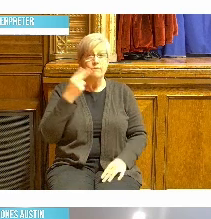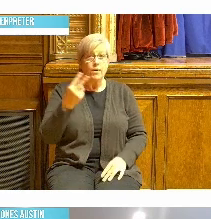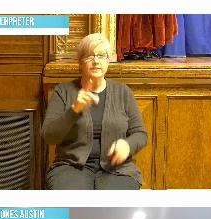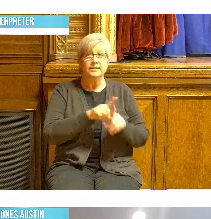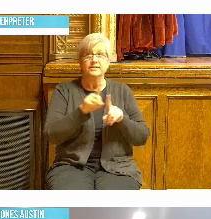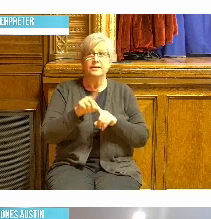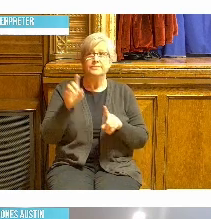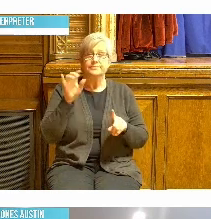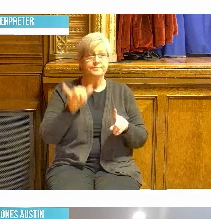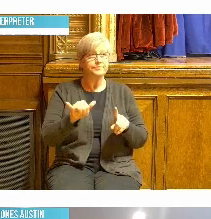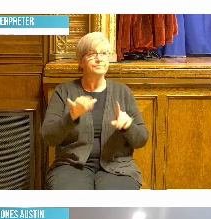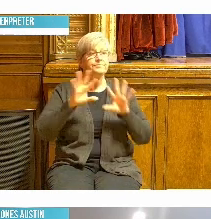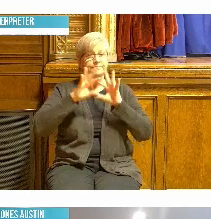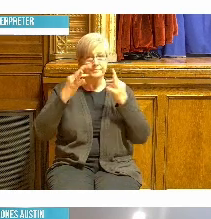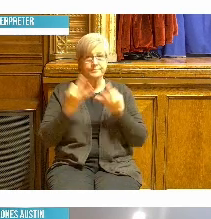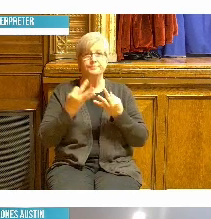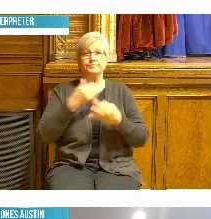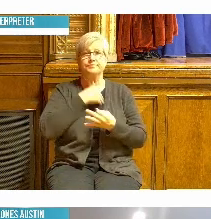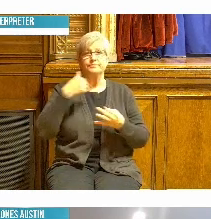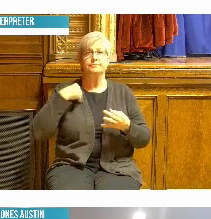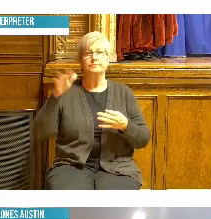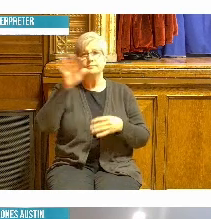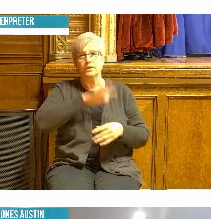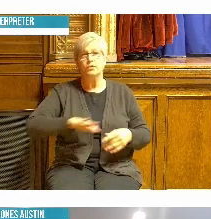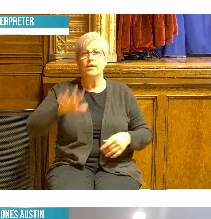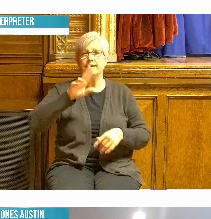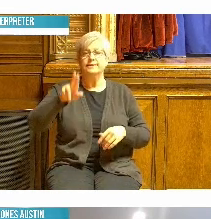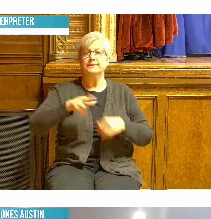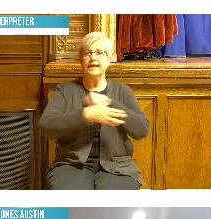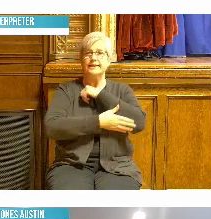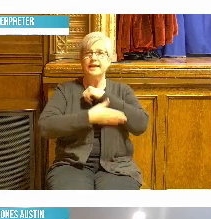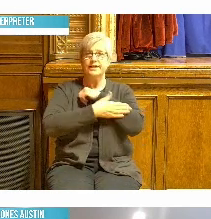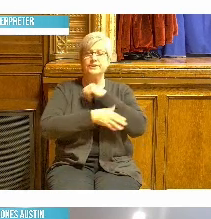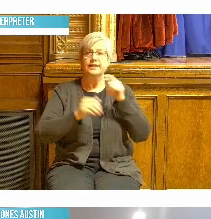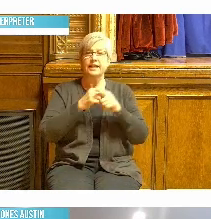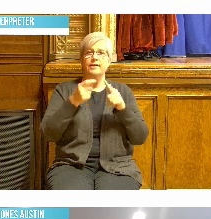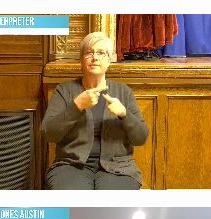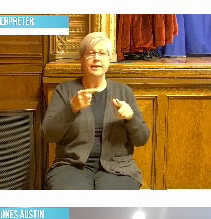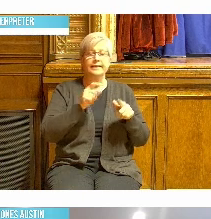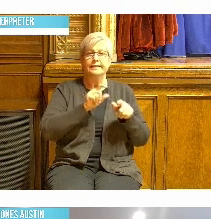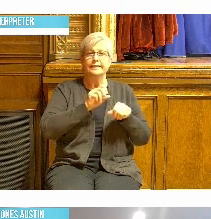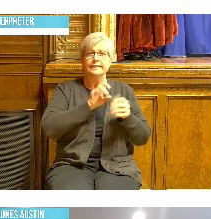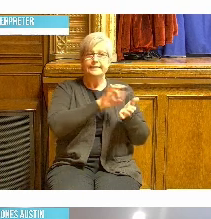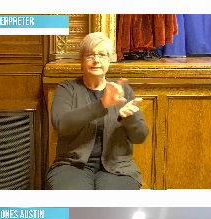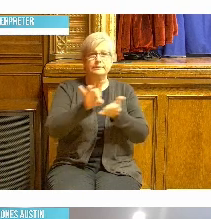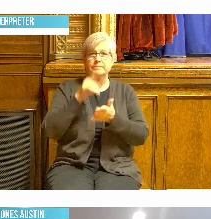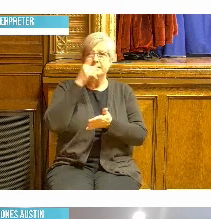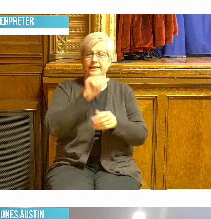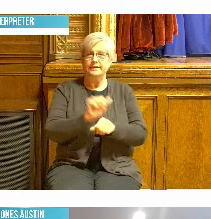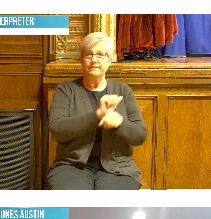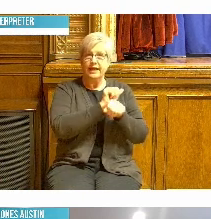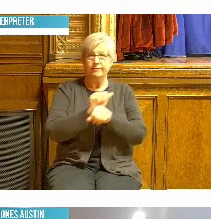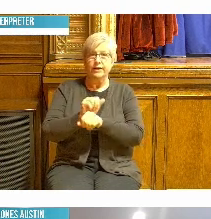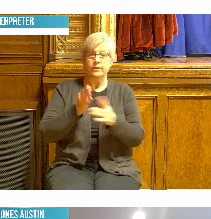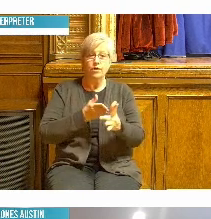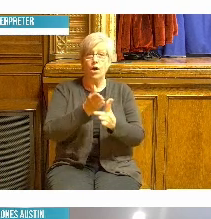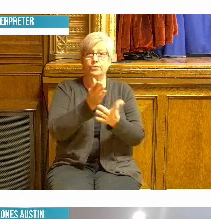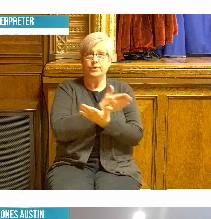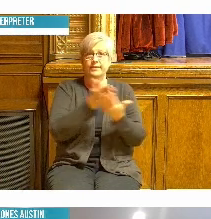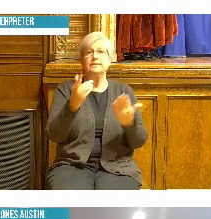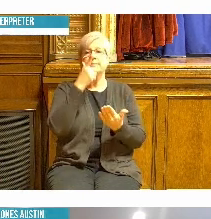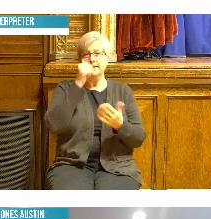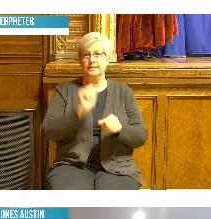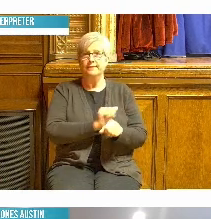also that of my family members across this nation that have been displaced because of slavery, that have gone through things